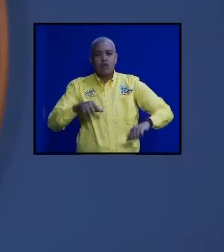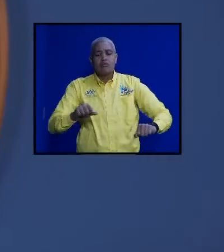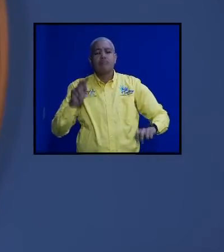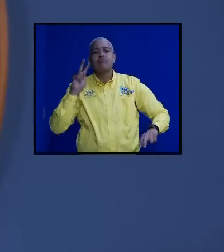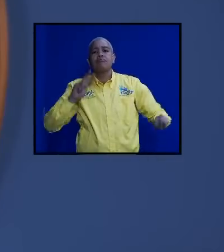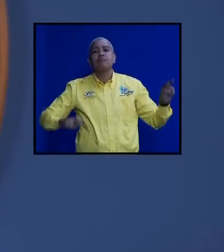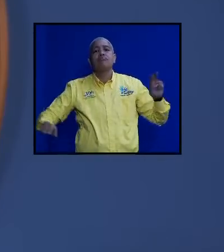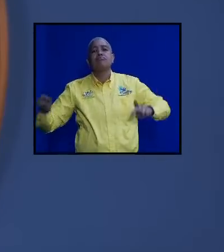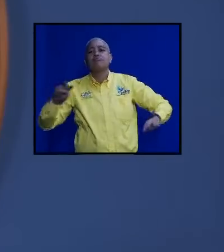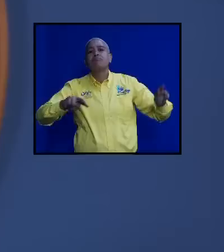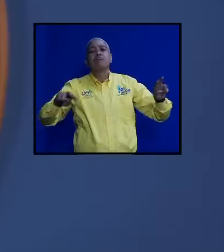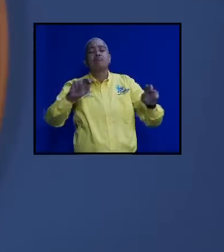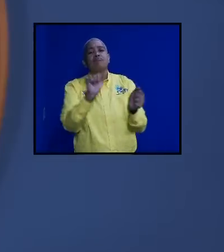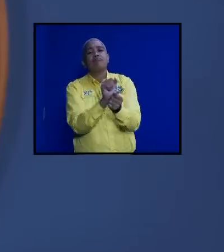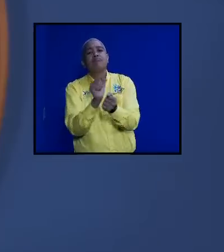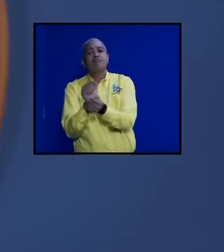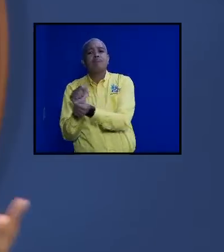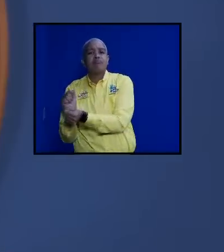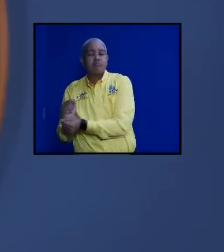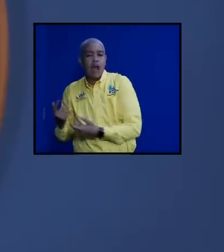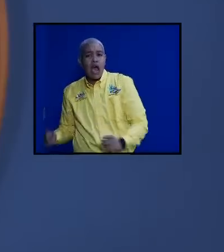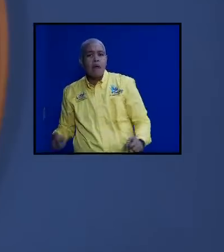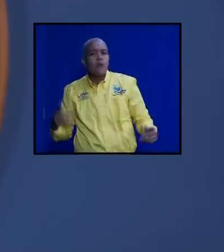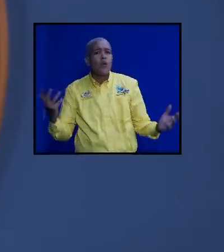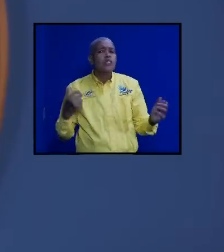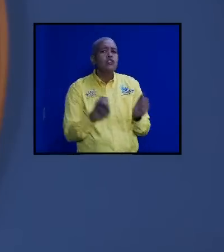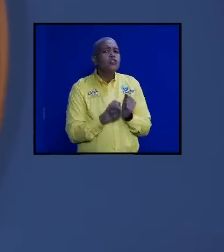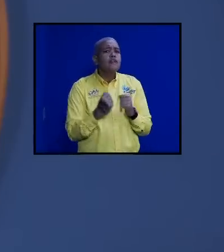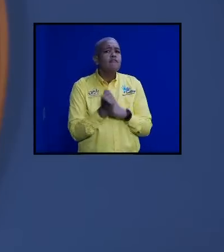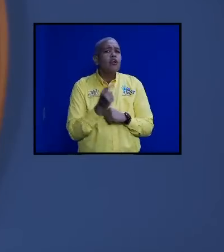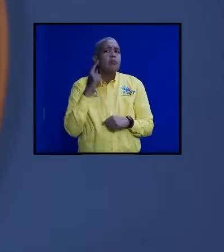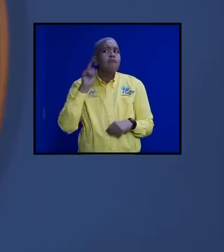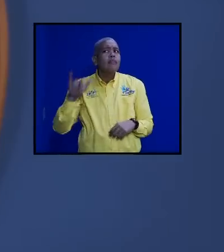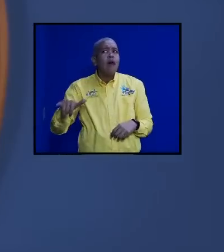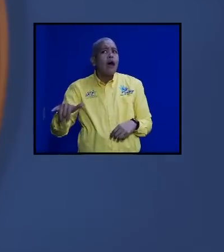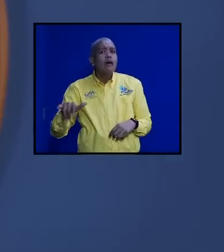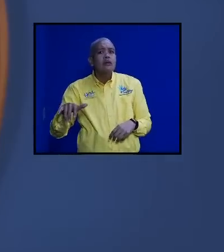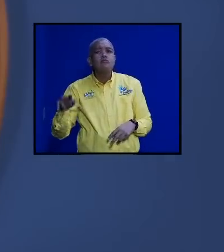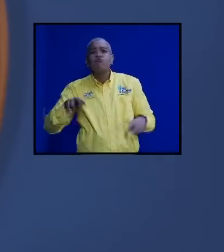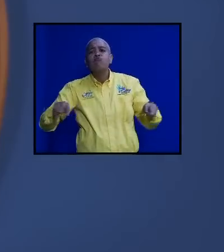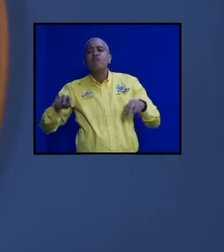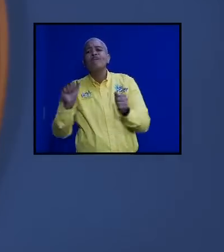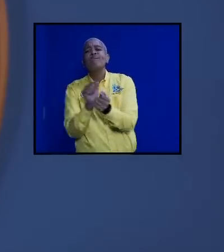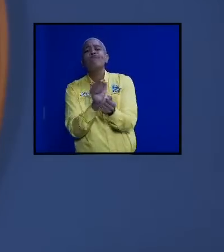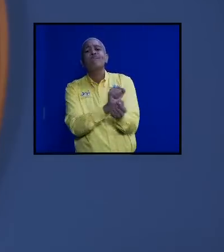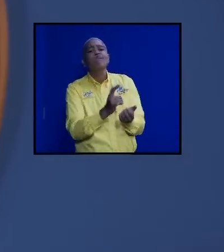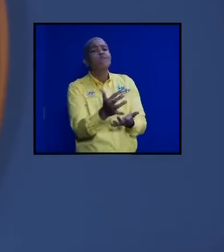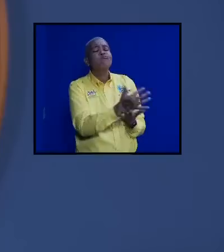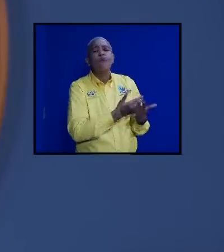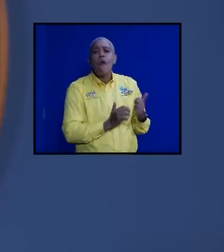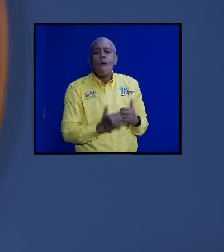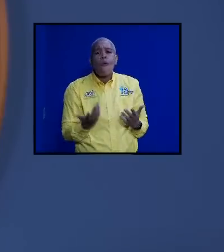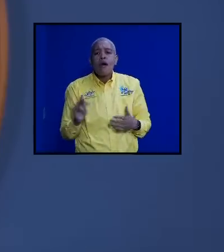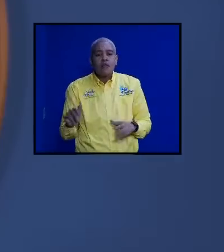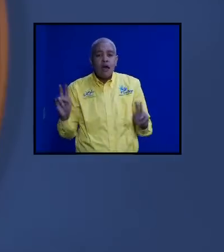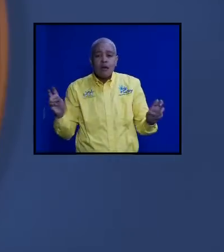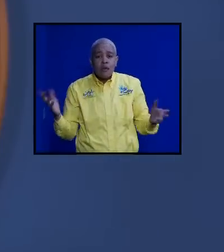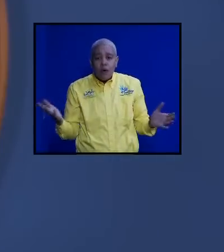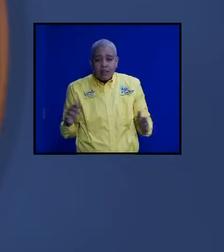detentions. And what is the framework for the establishment of quasi-judicial authority to oversee